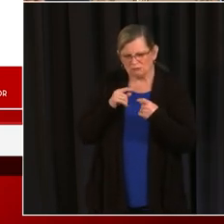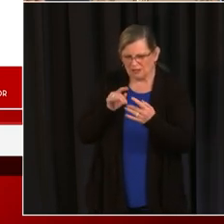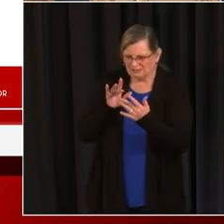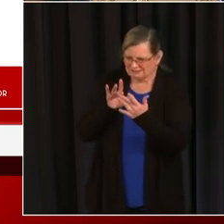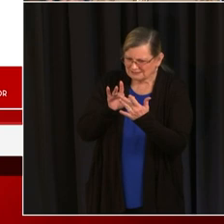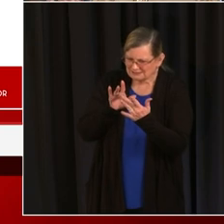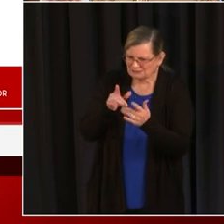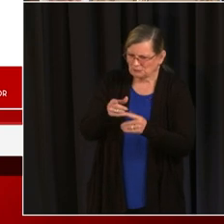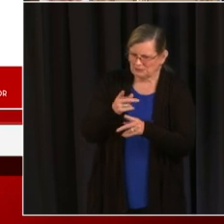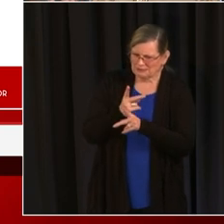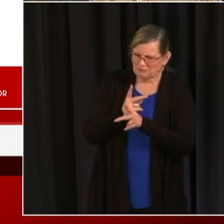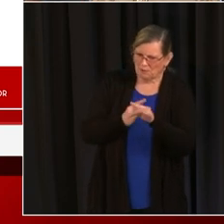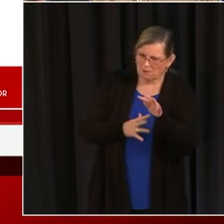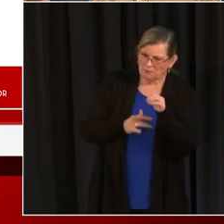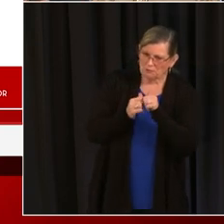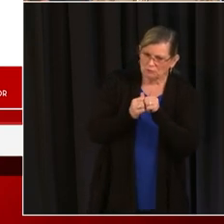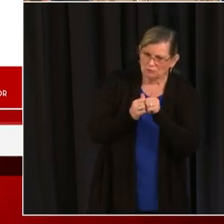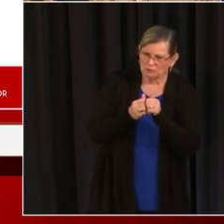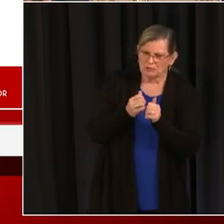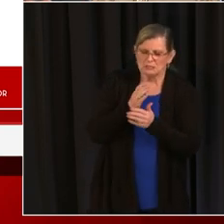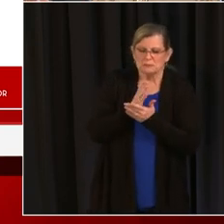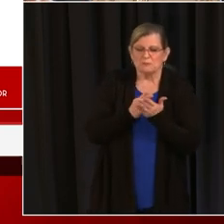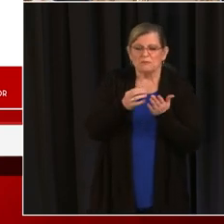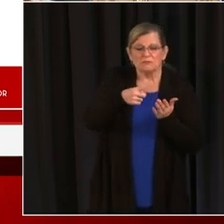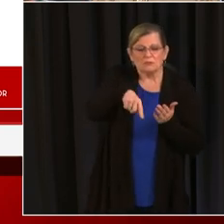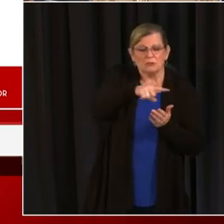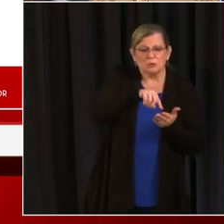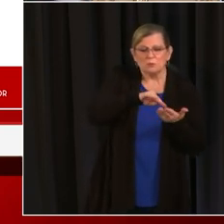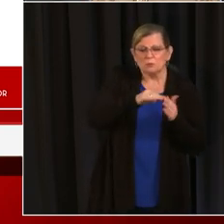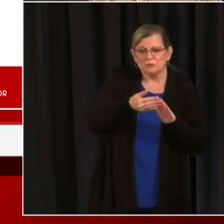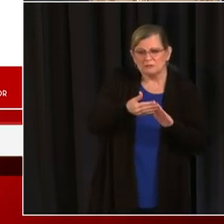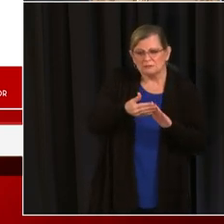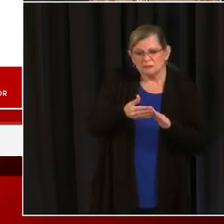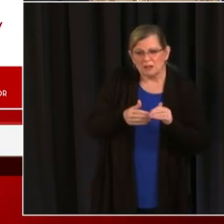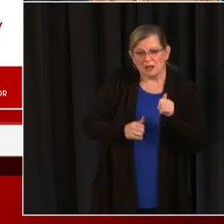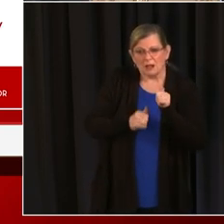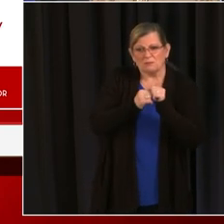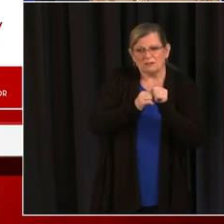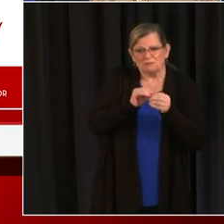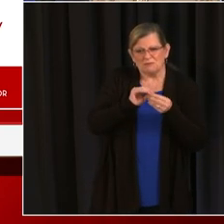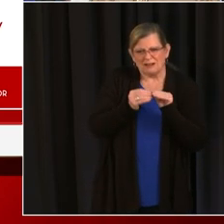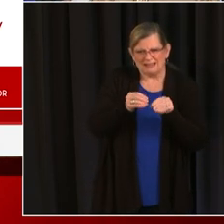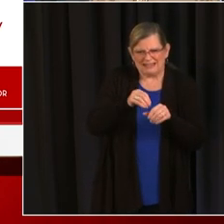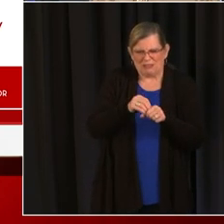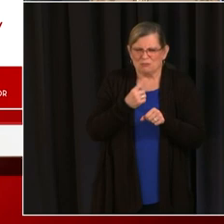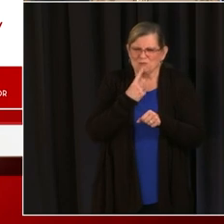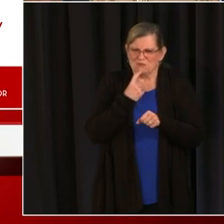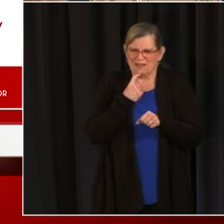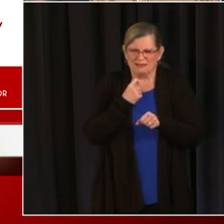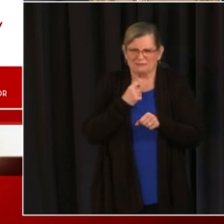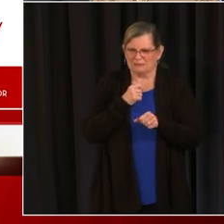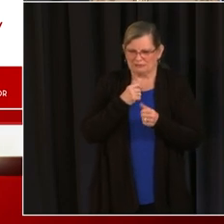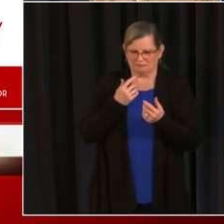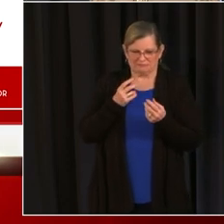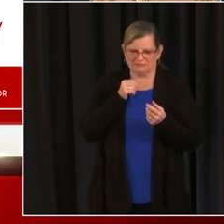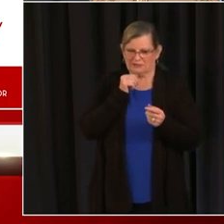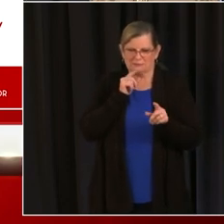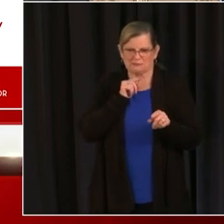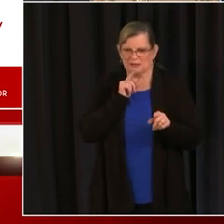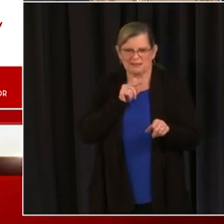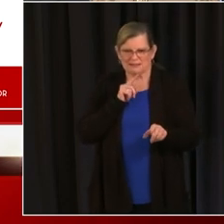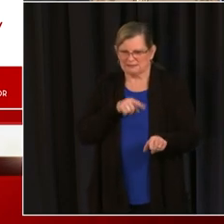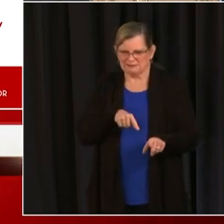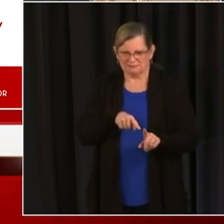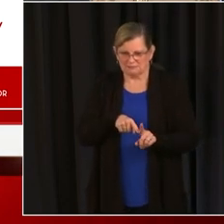have right now one of those community compliance numbers in the red. I also want to share our